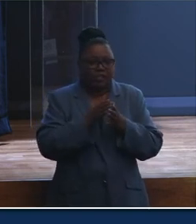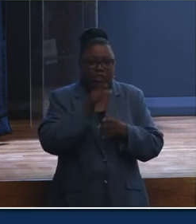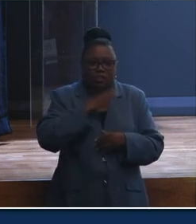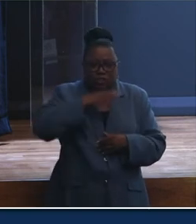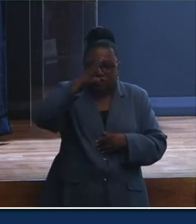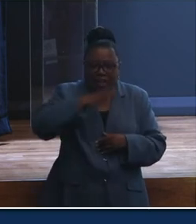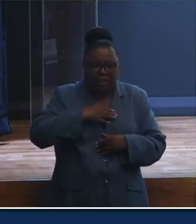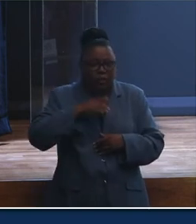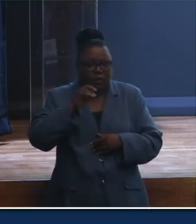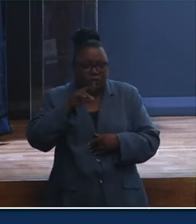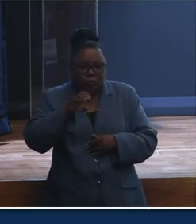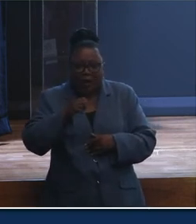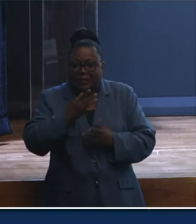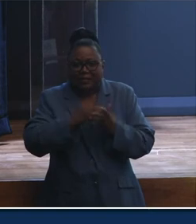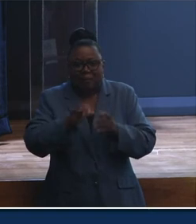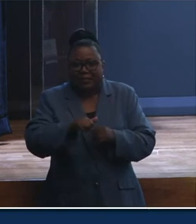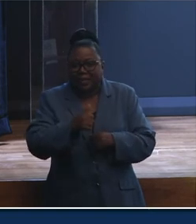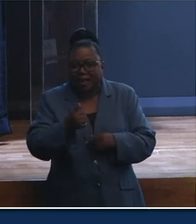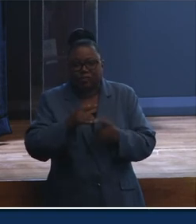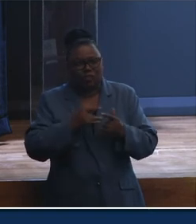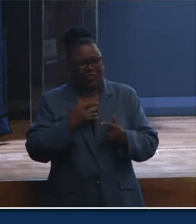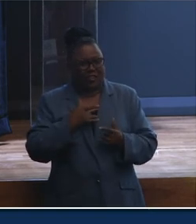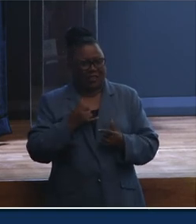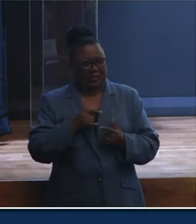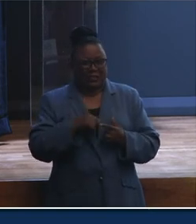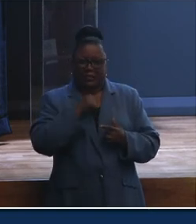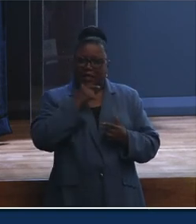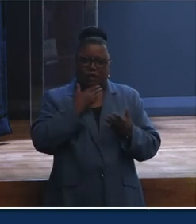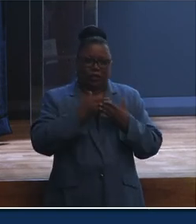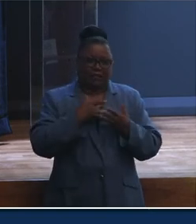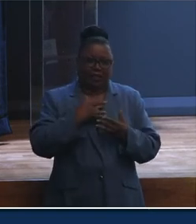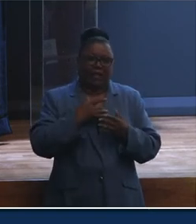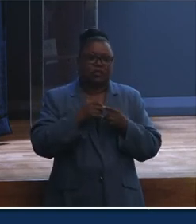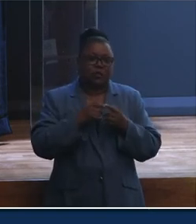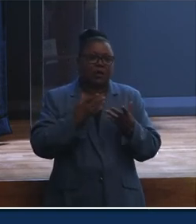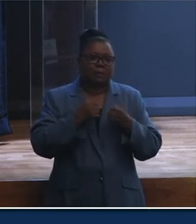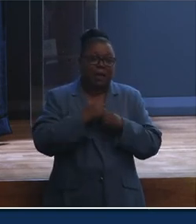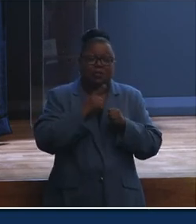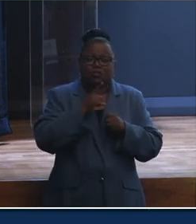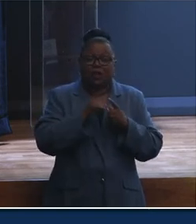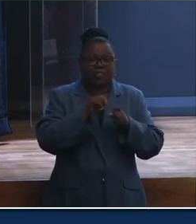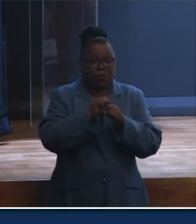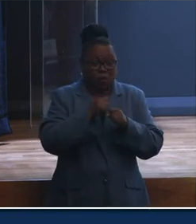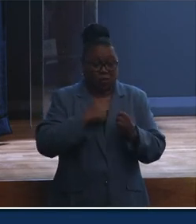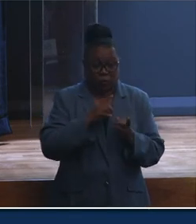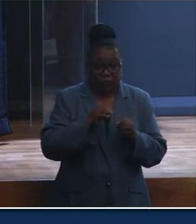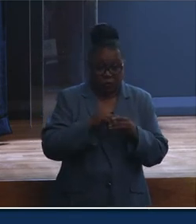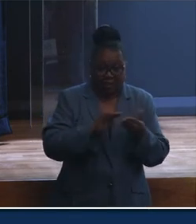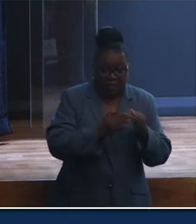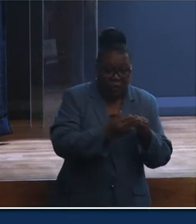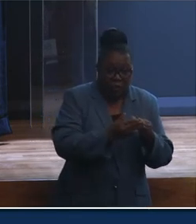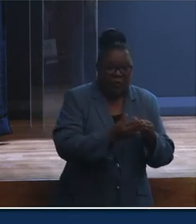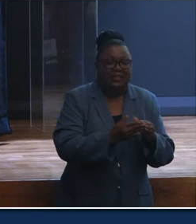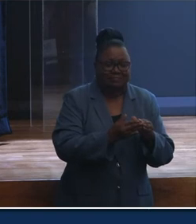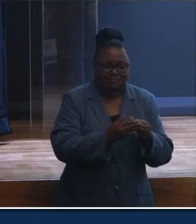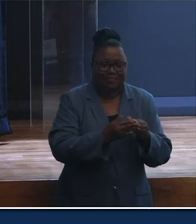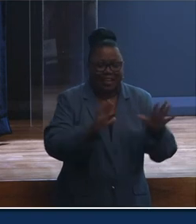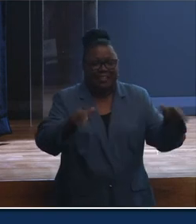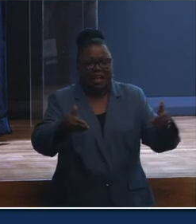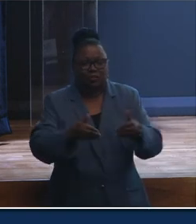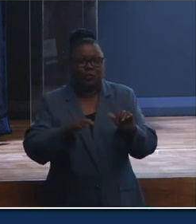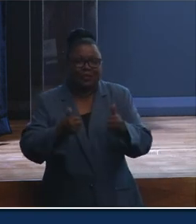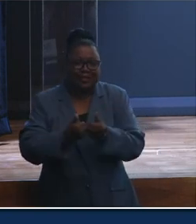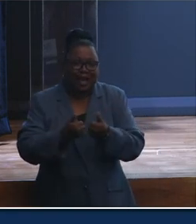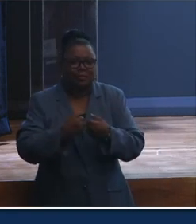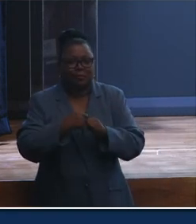it's race, it's something else. It's, you feel it, and it's not a great feeling. So it's making sure that the work that we do in the community is introducing the